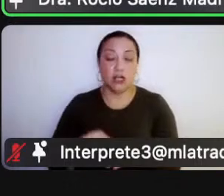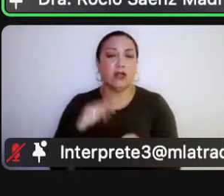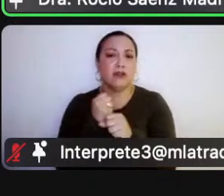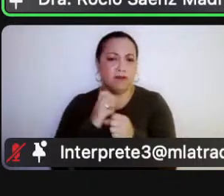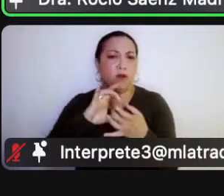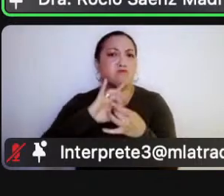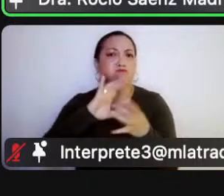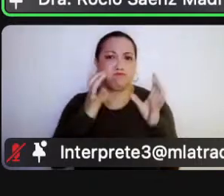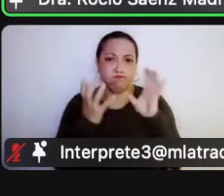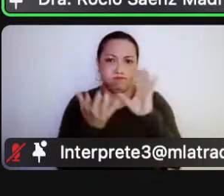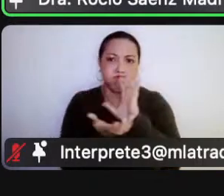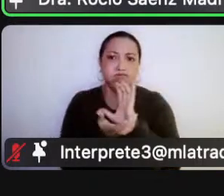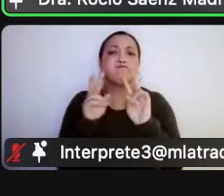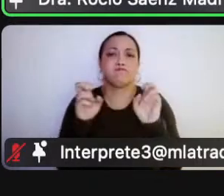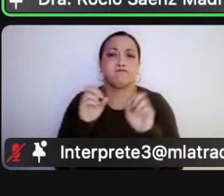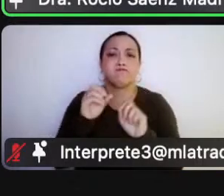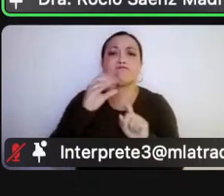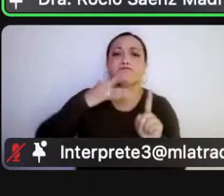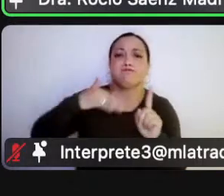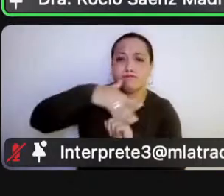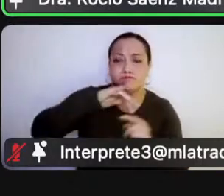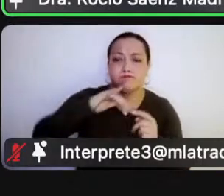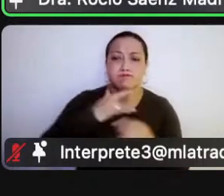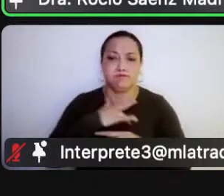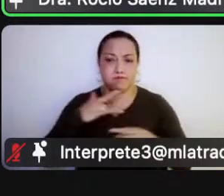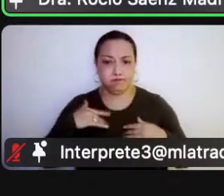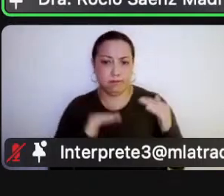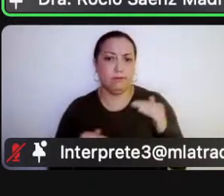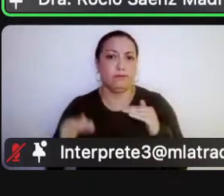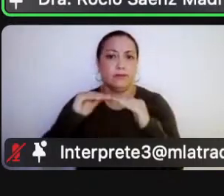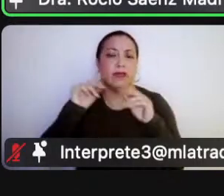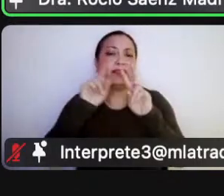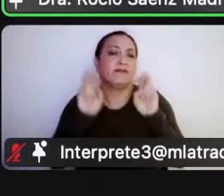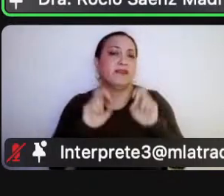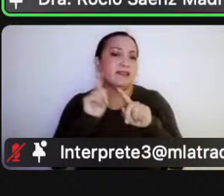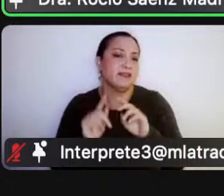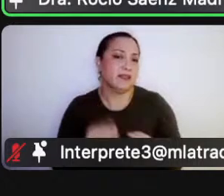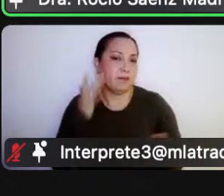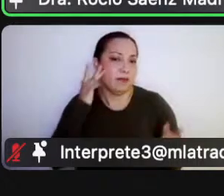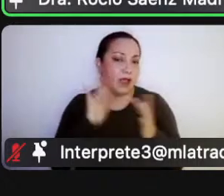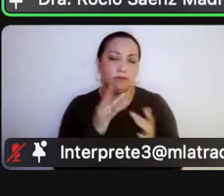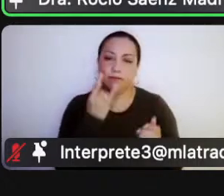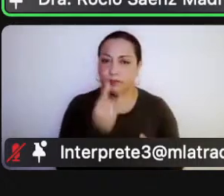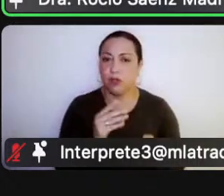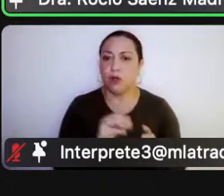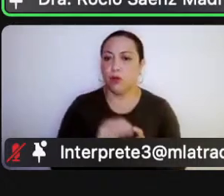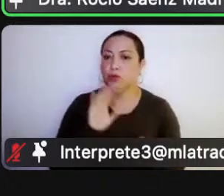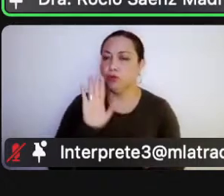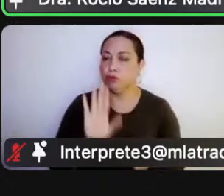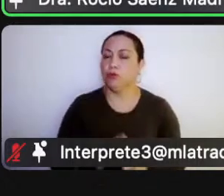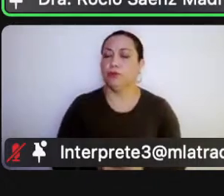well known for these subjects related to environment, health, equity, and other um,